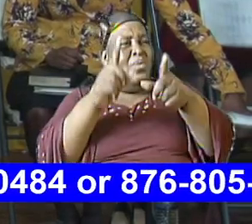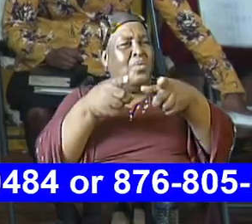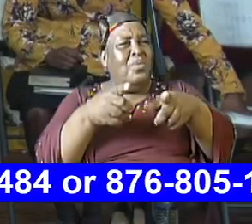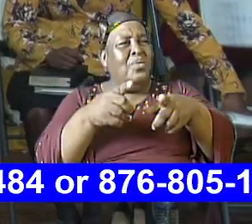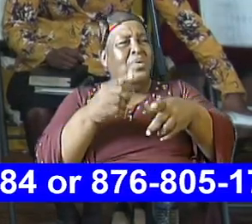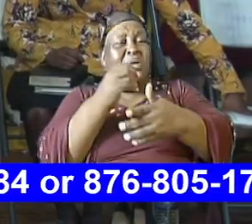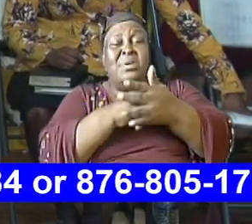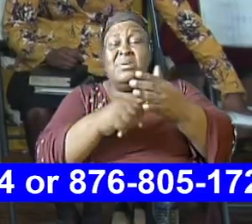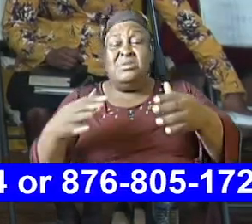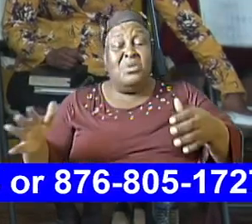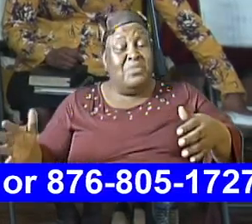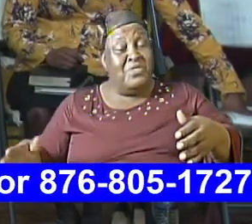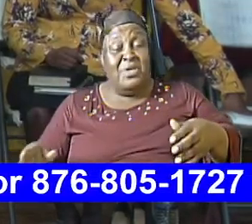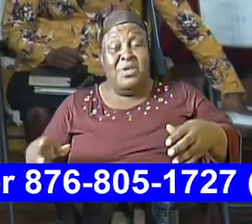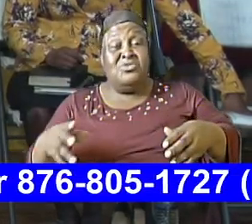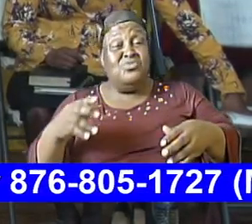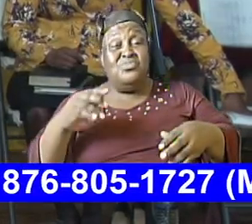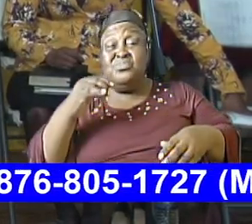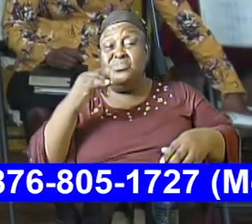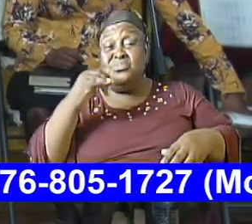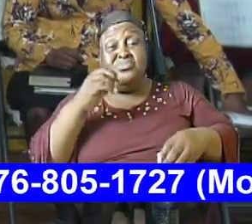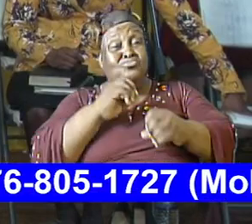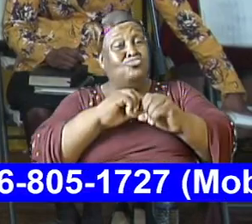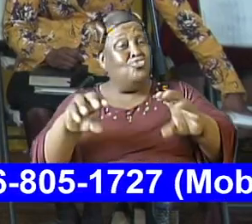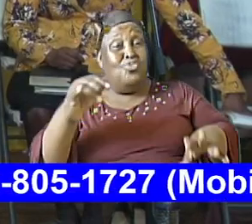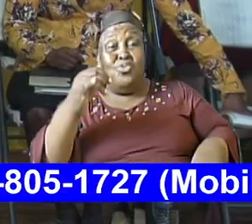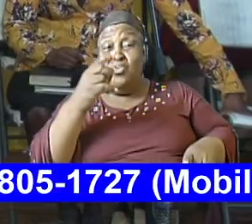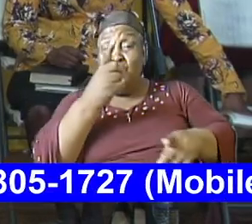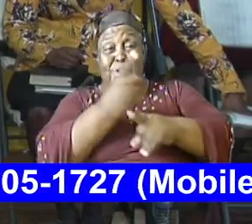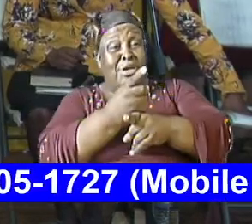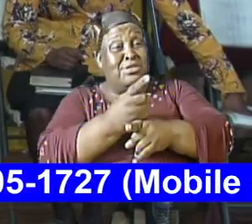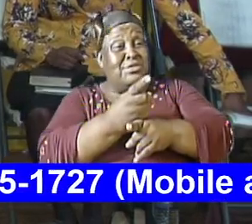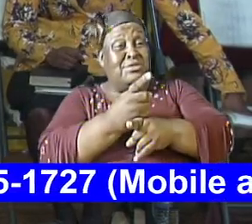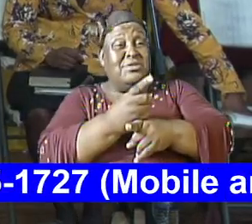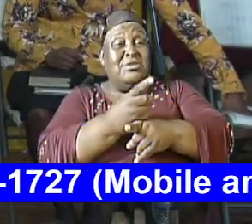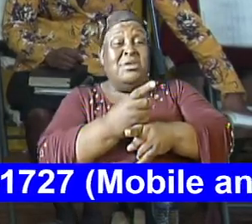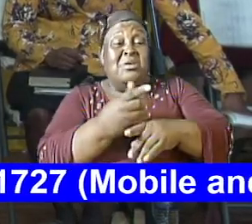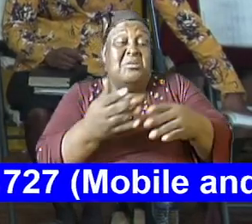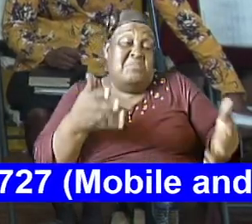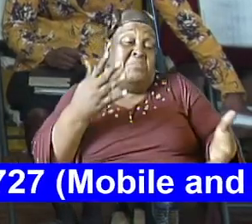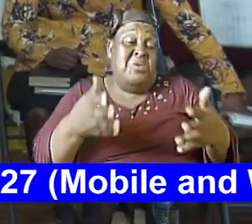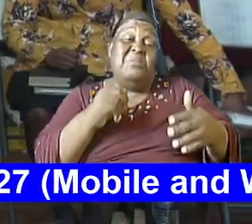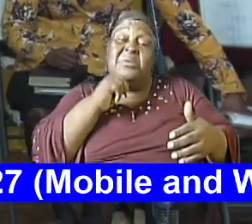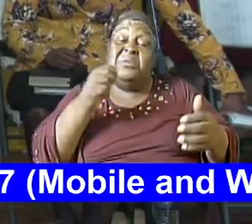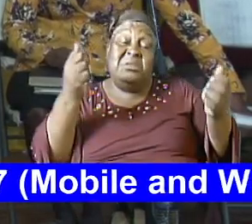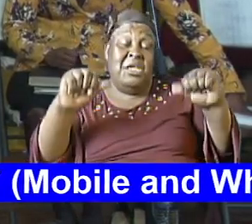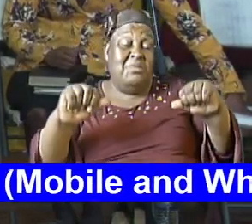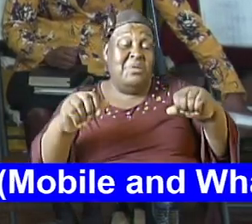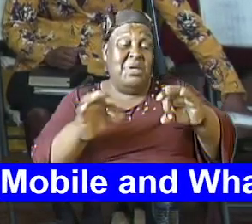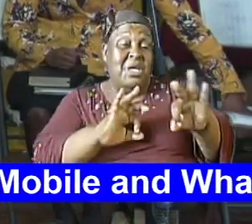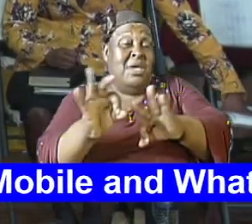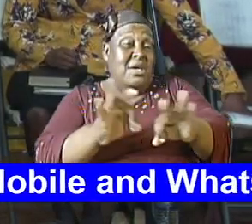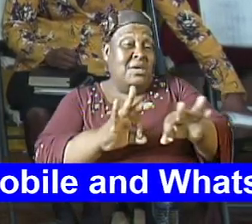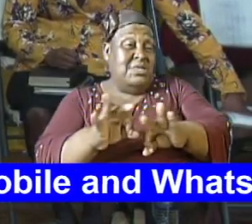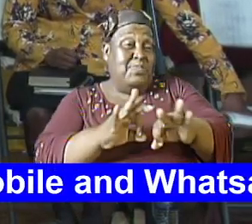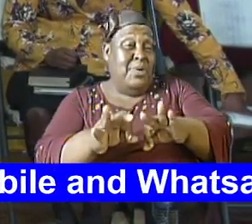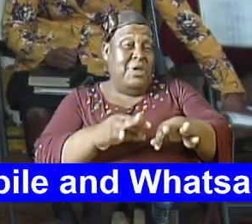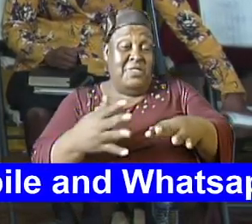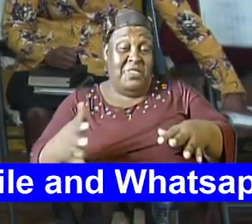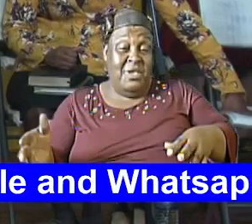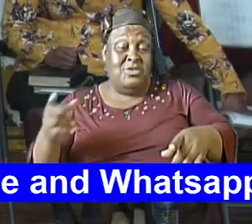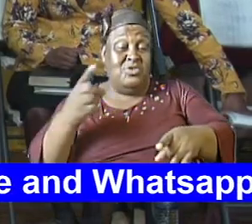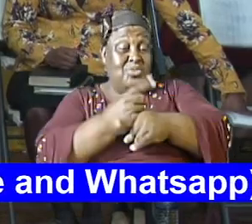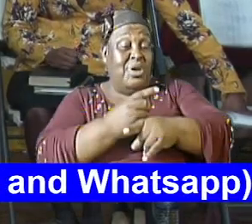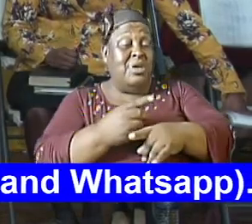some things are not. And guess what? Many times, we might not be able to explain everything right away.